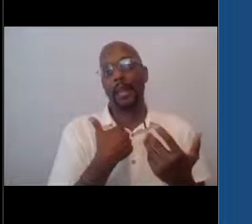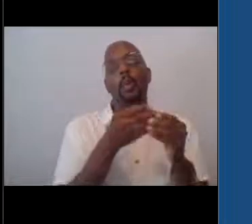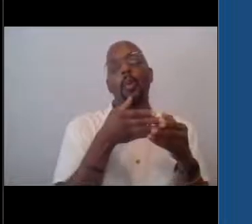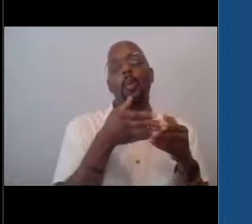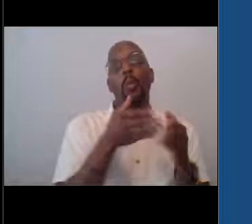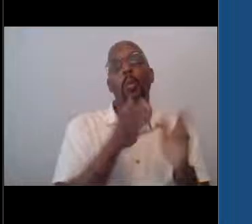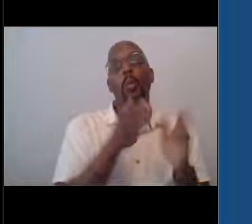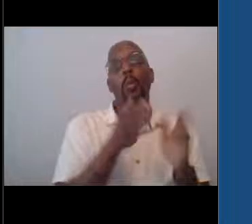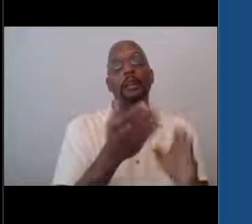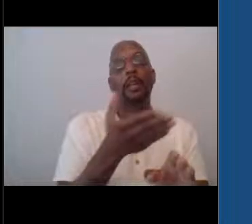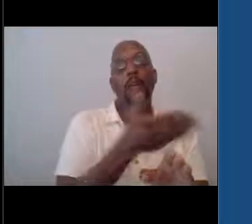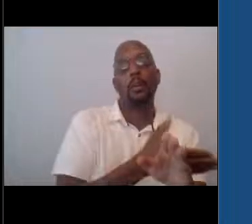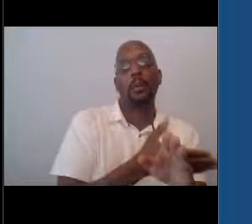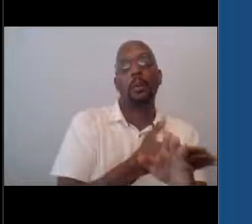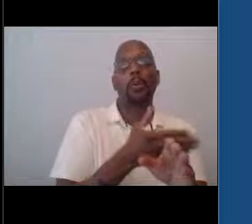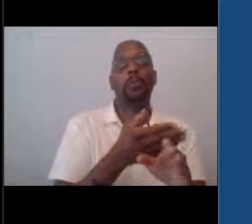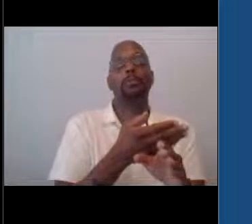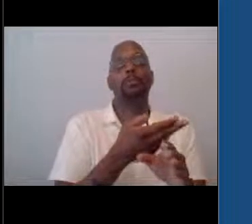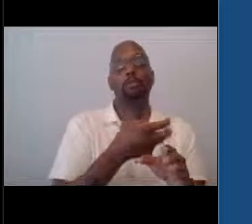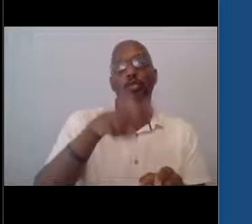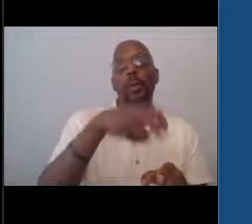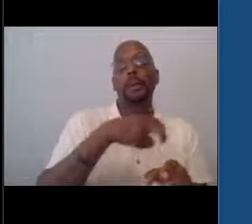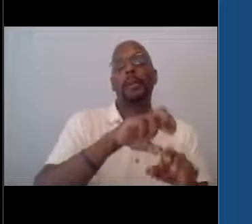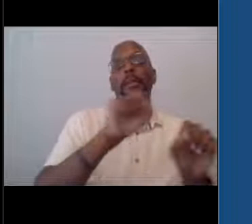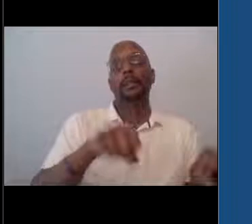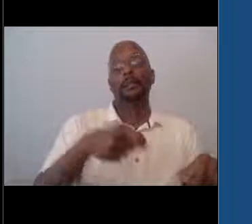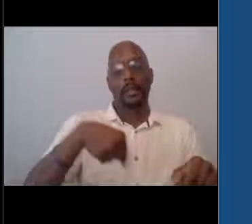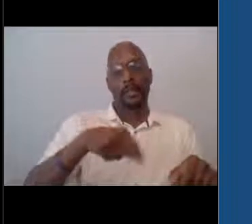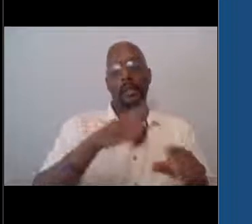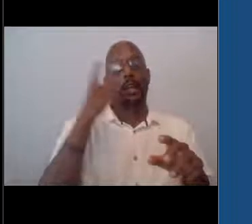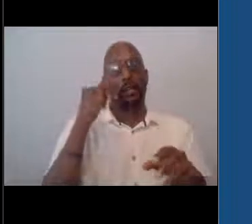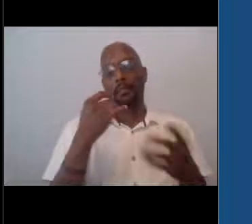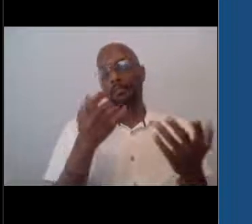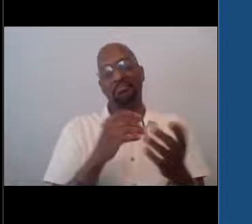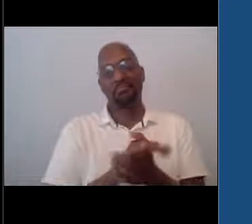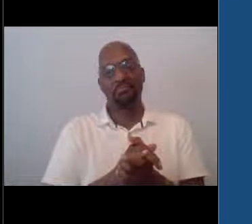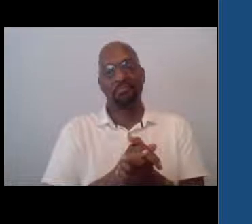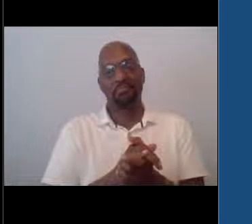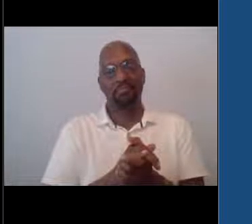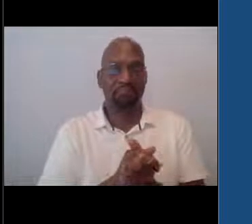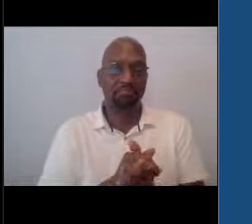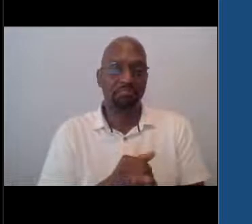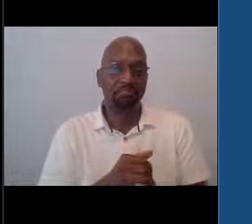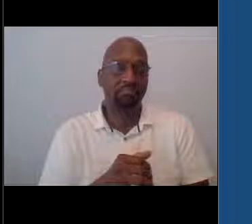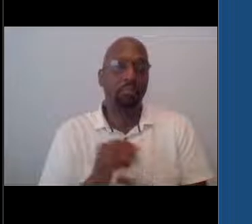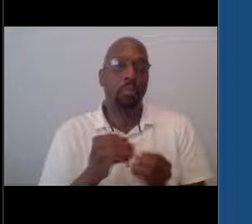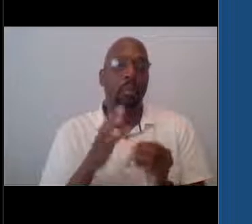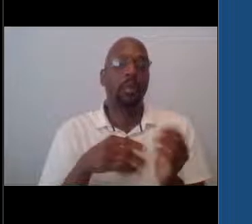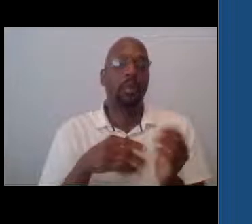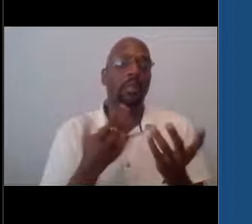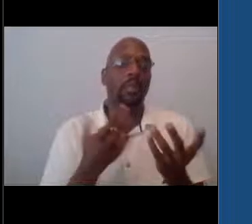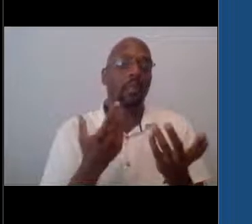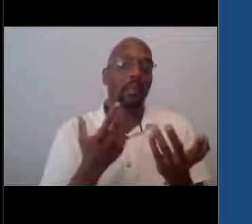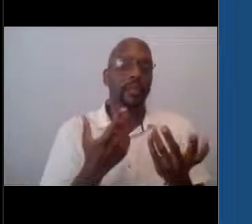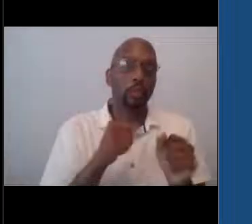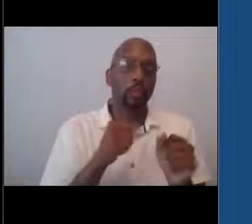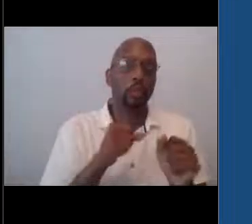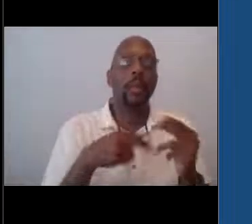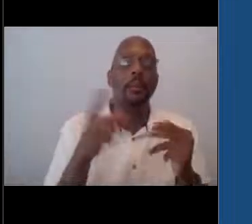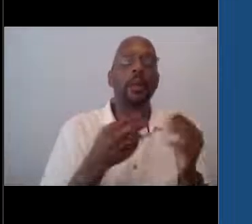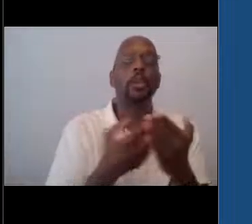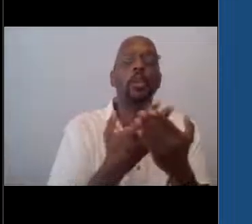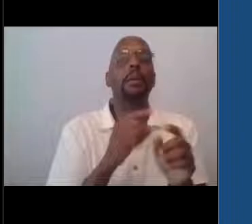improve our transportation system in California beyond always having to build new things, but using innovation